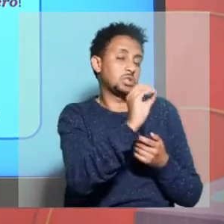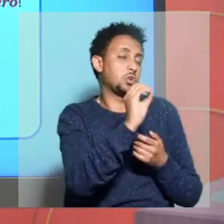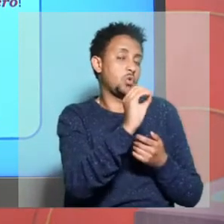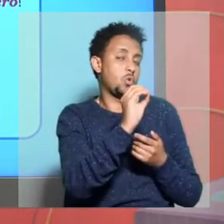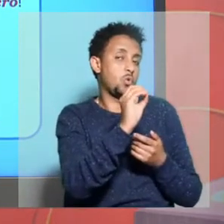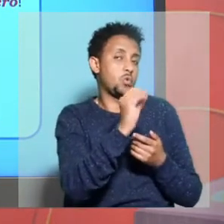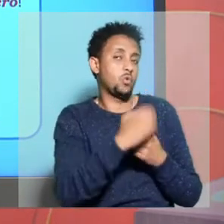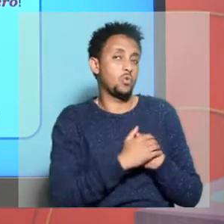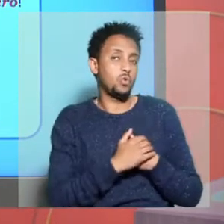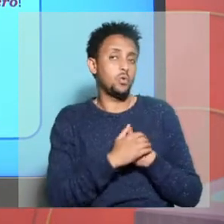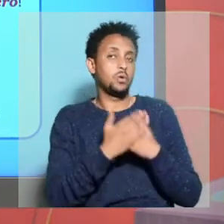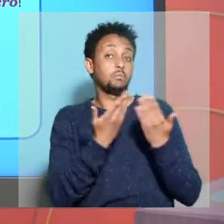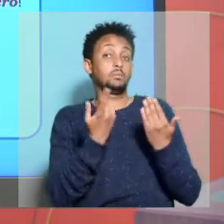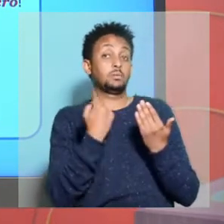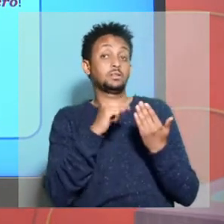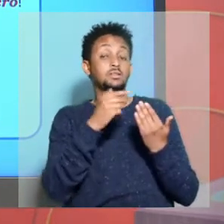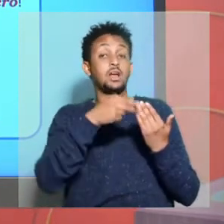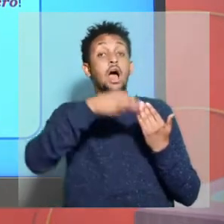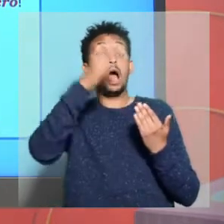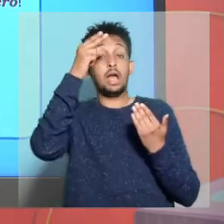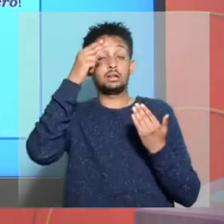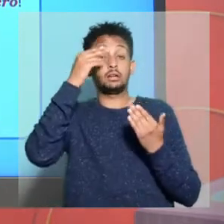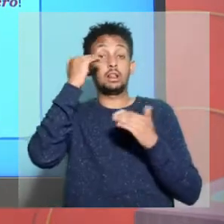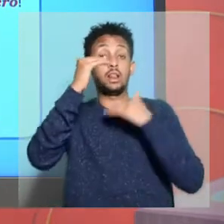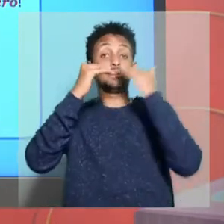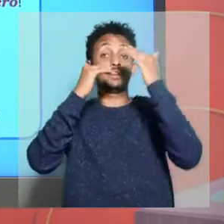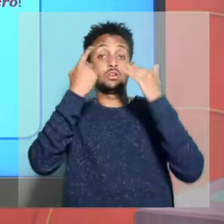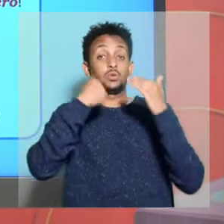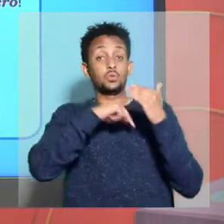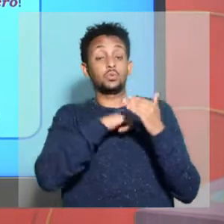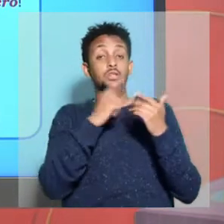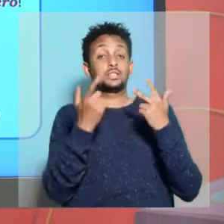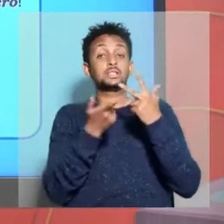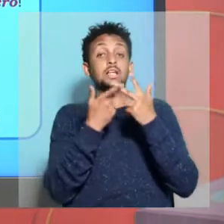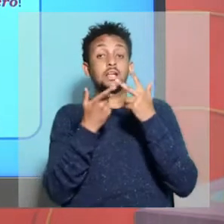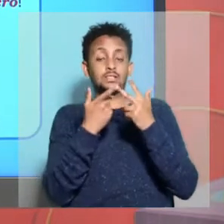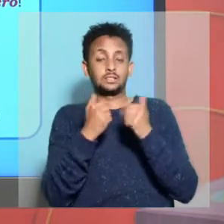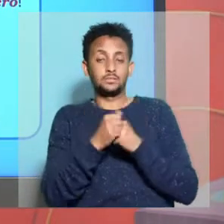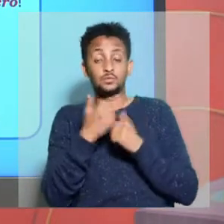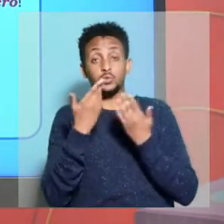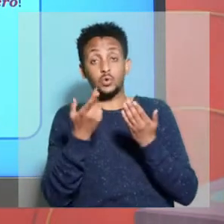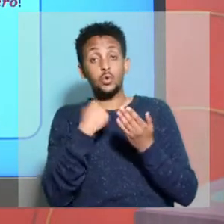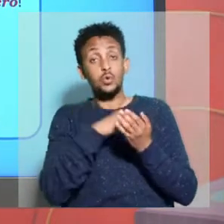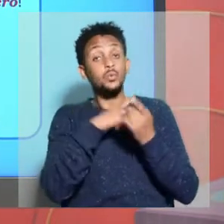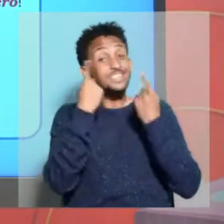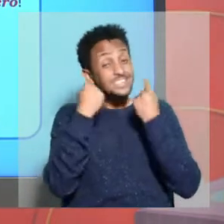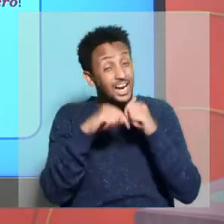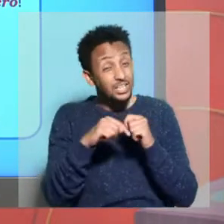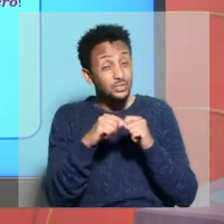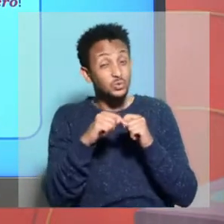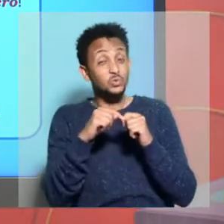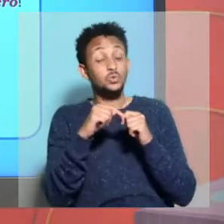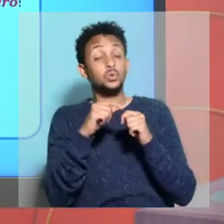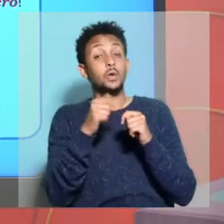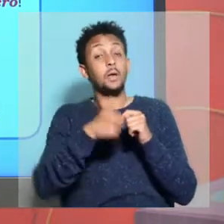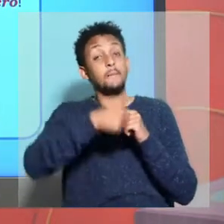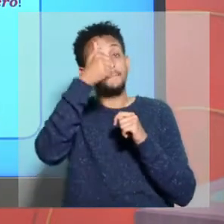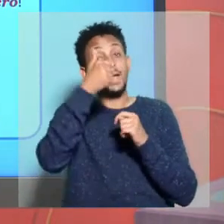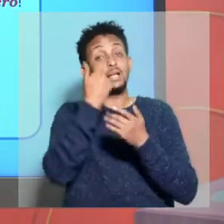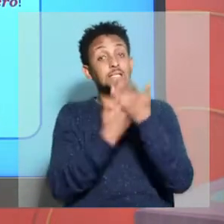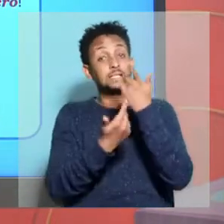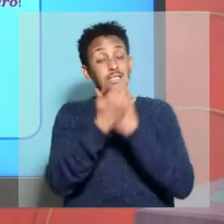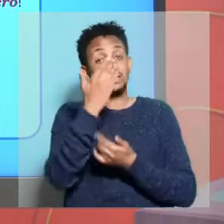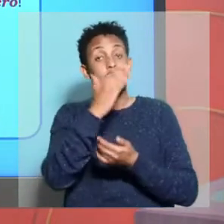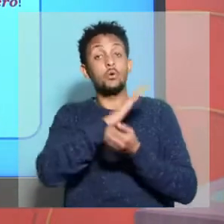two-dimensional objects. But at higher level, you might see about the third dimension. So we are trying to mainly deal